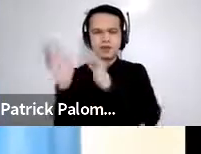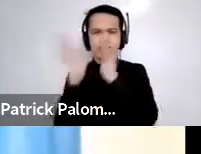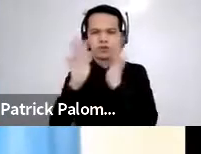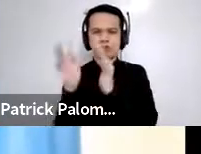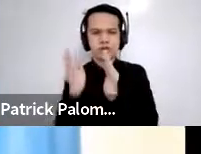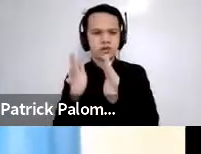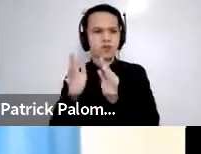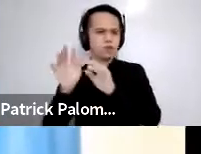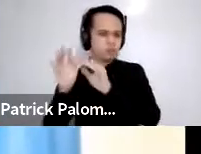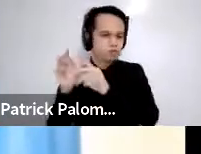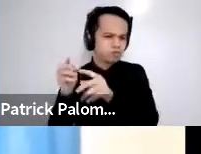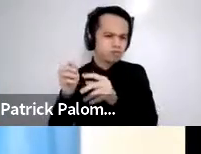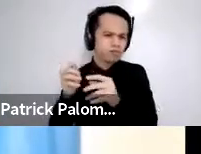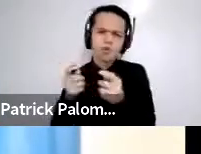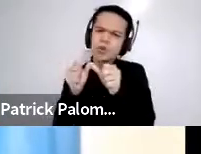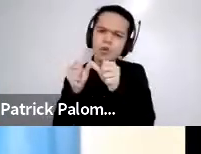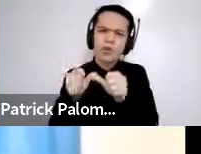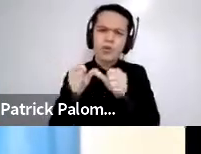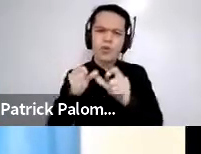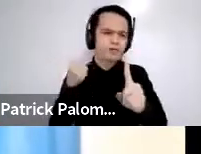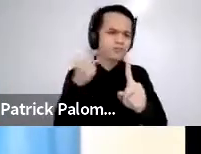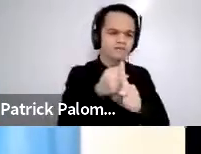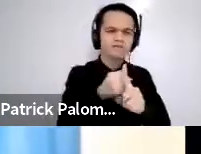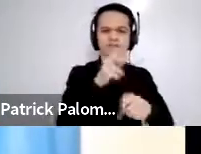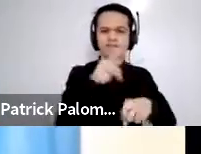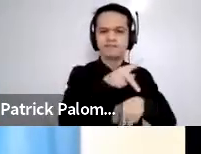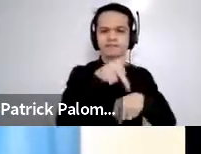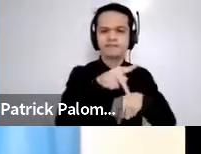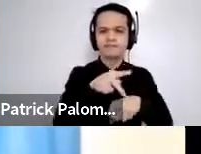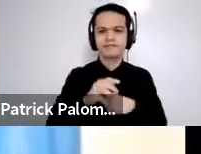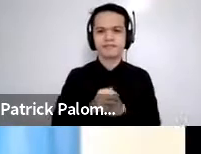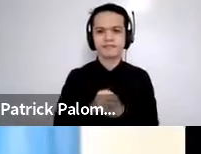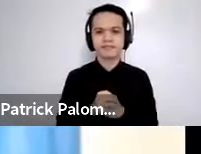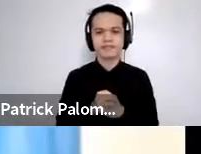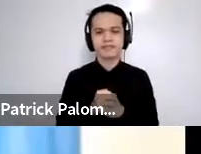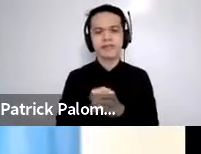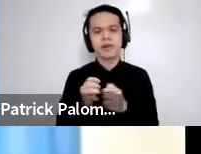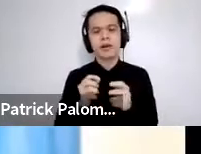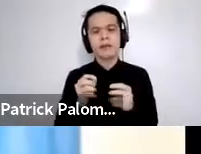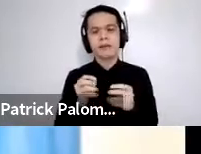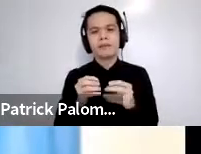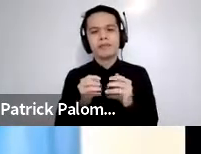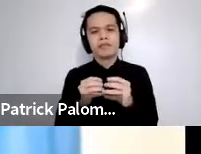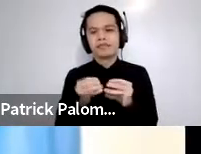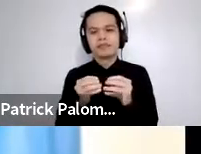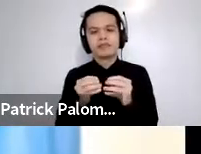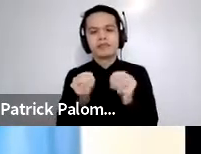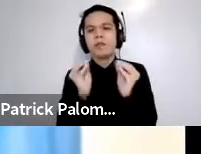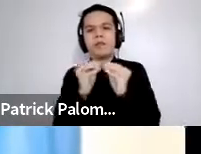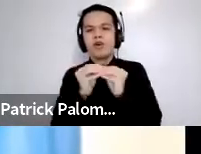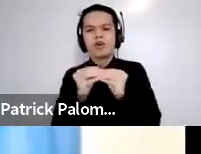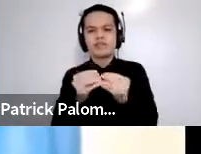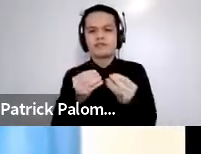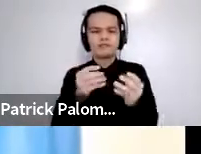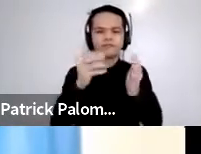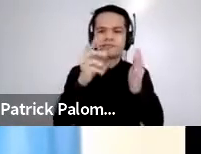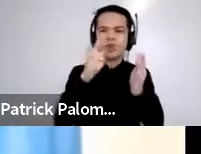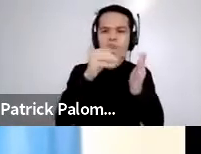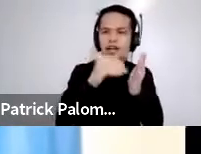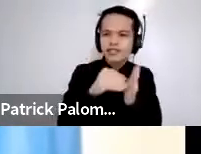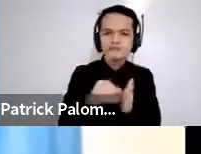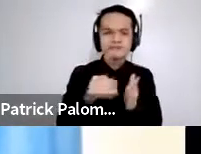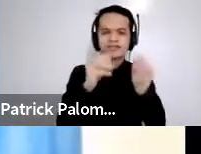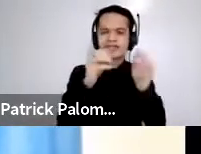have hit the Philippines. More than 1,000 lives are lost every year, with typhoons and other tropical weather